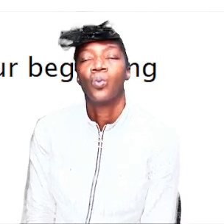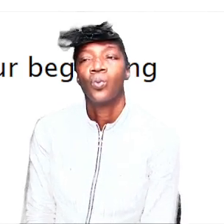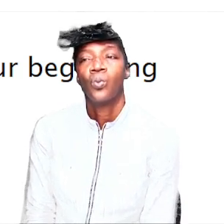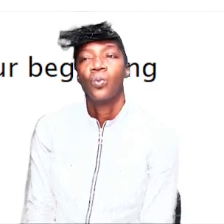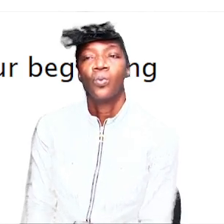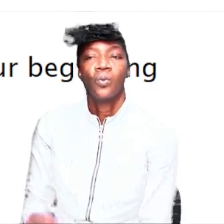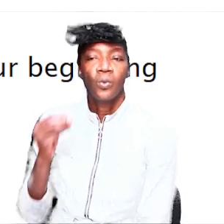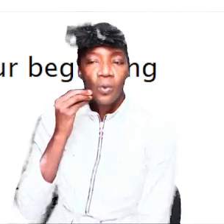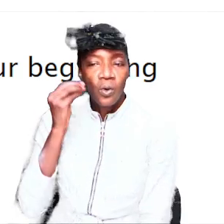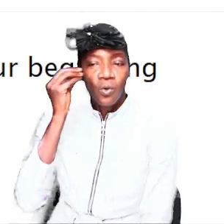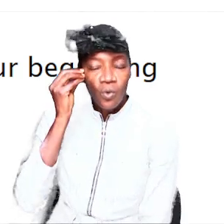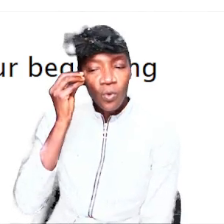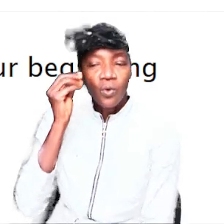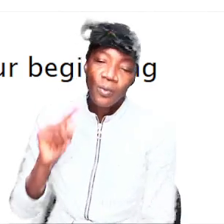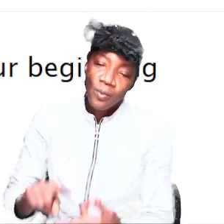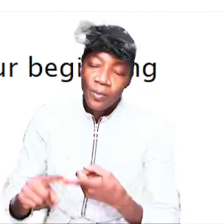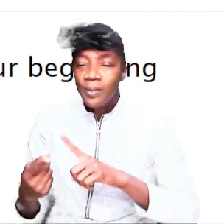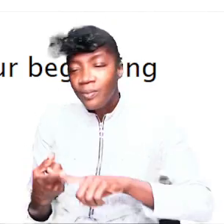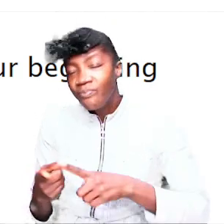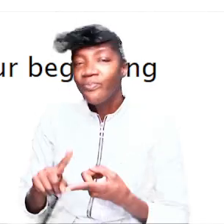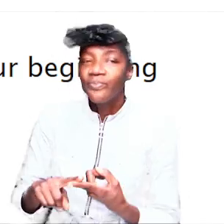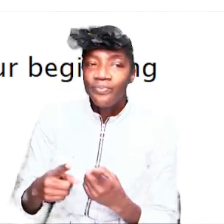out with her friends